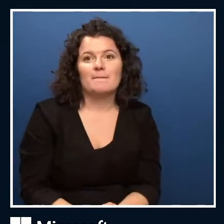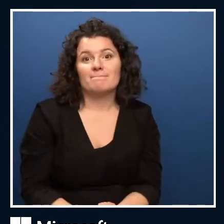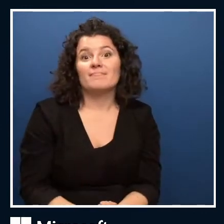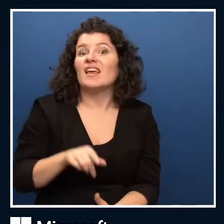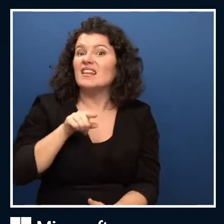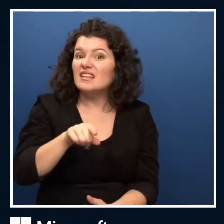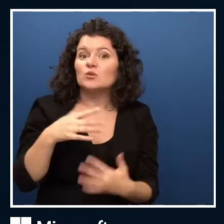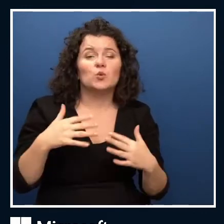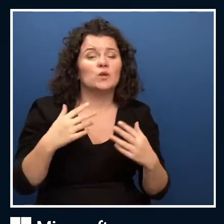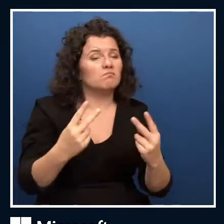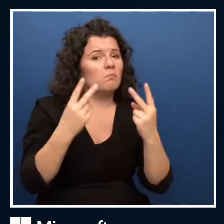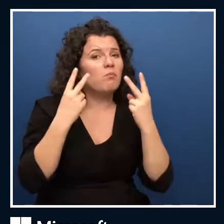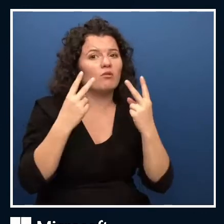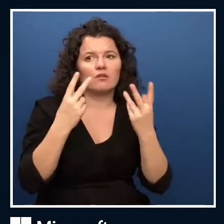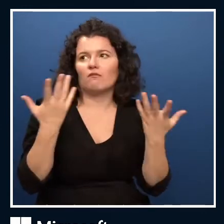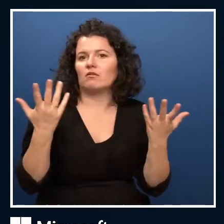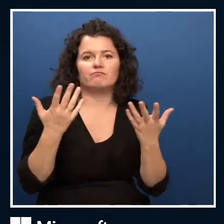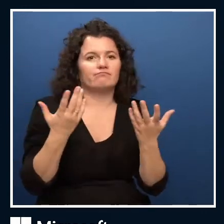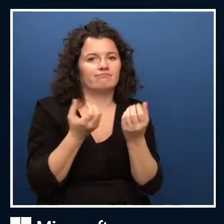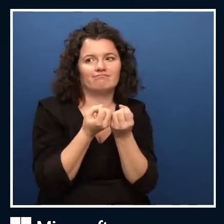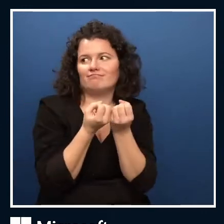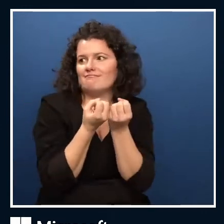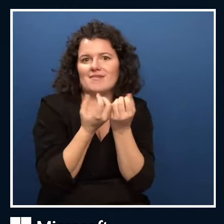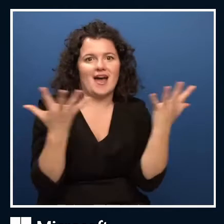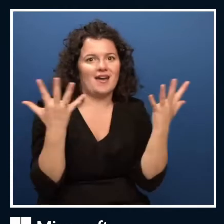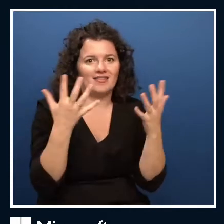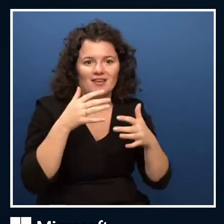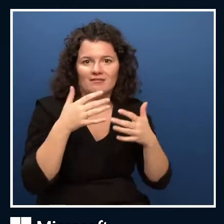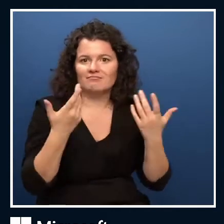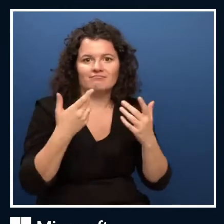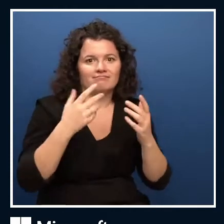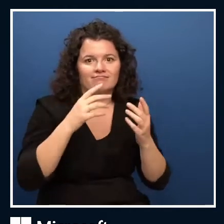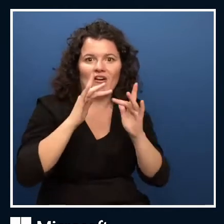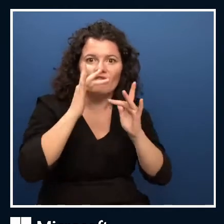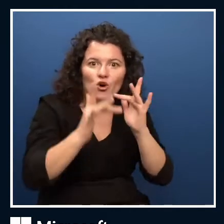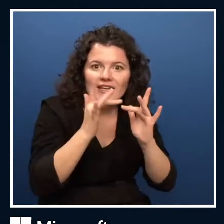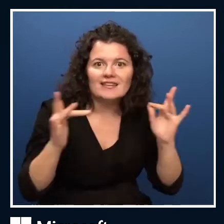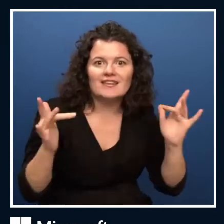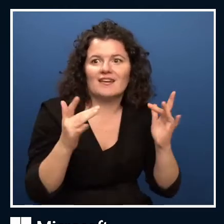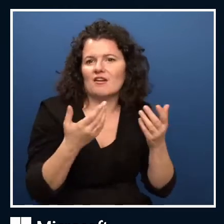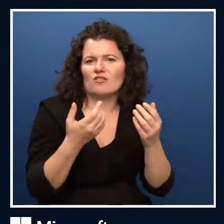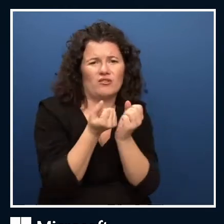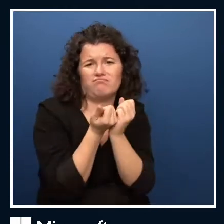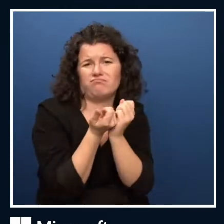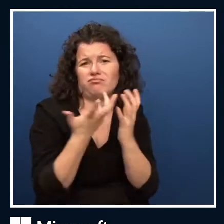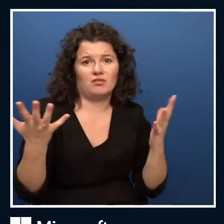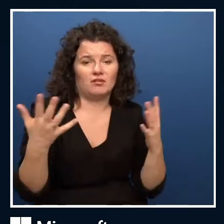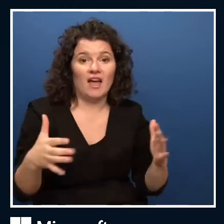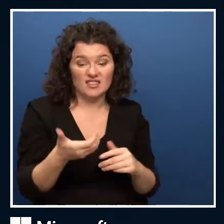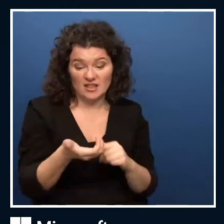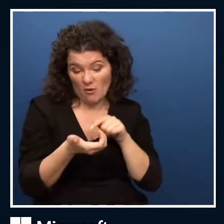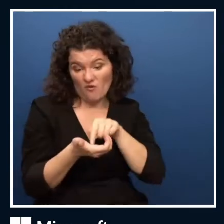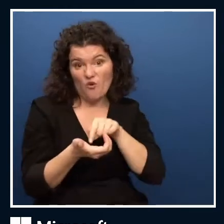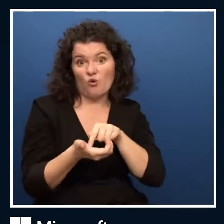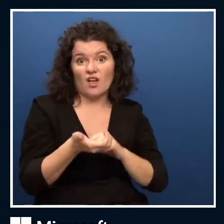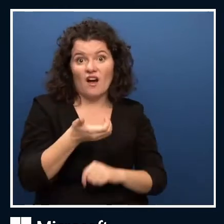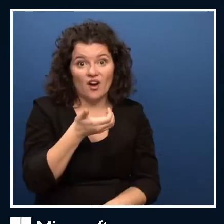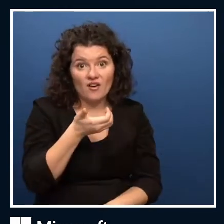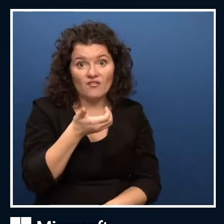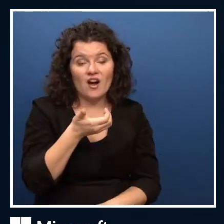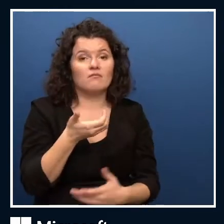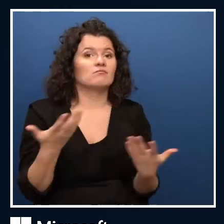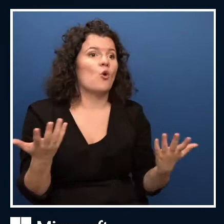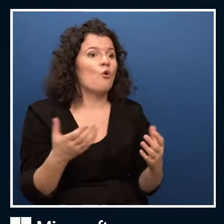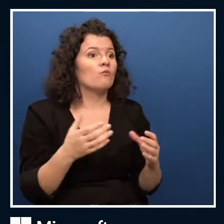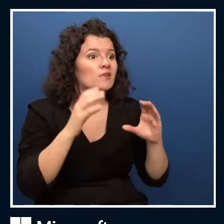which is around us, to the whole internet. Because right now we have the smartphones and we have search engines,